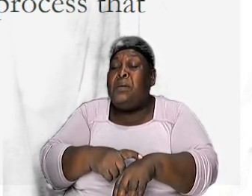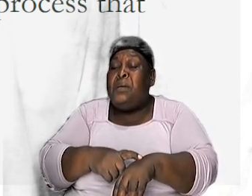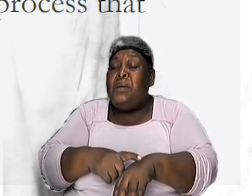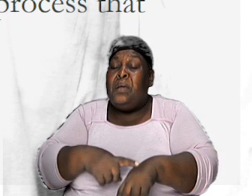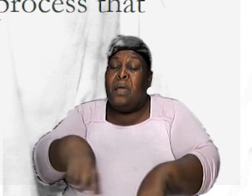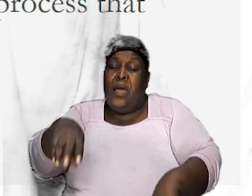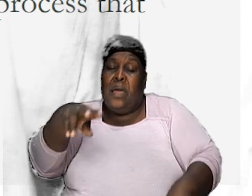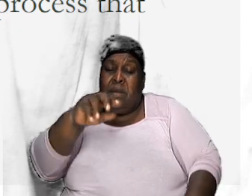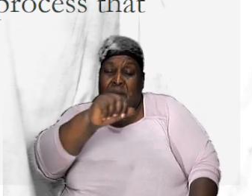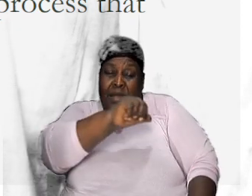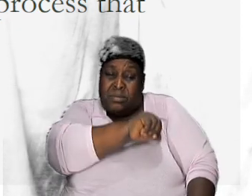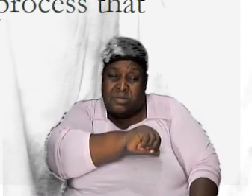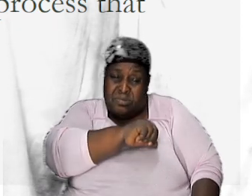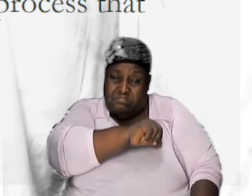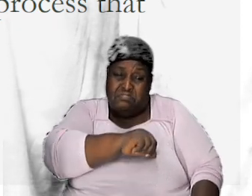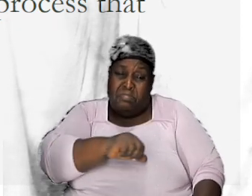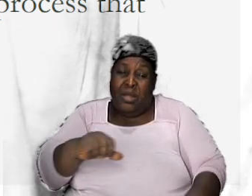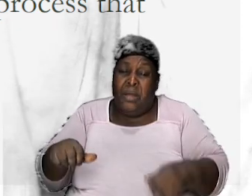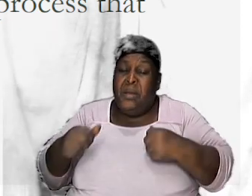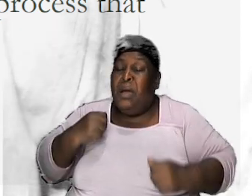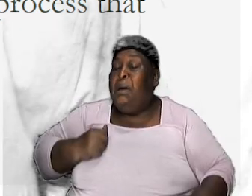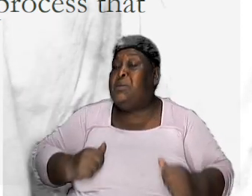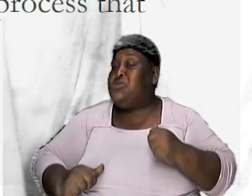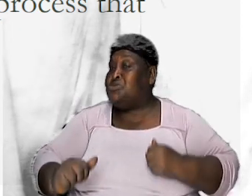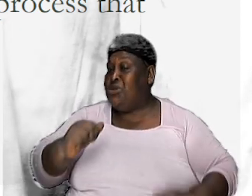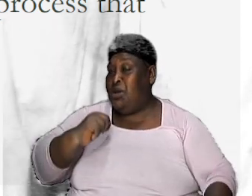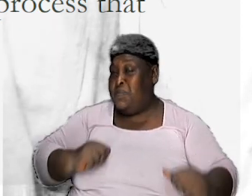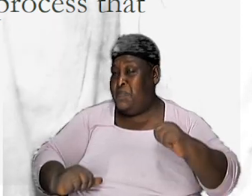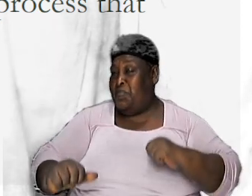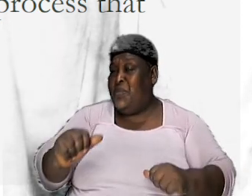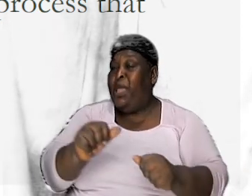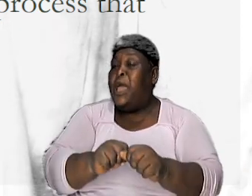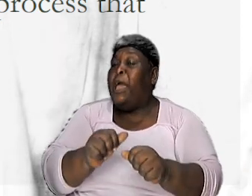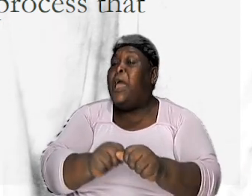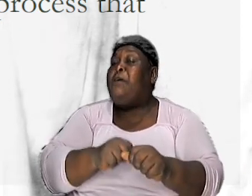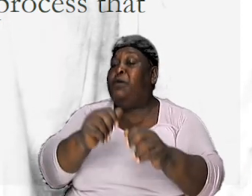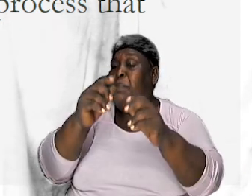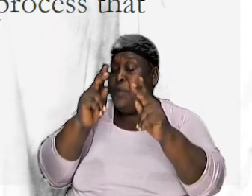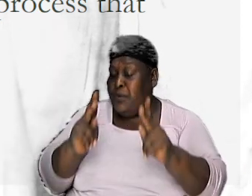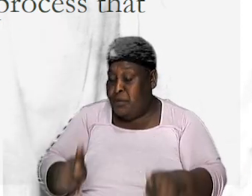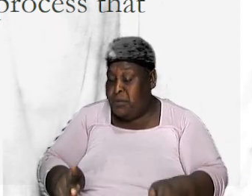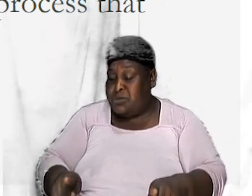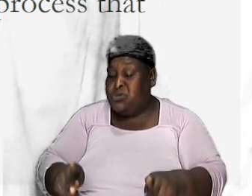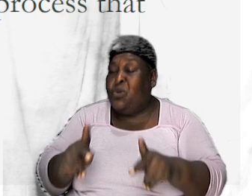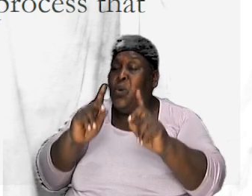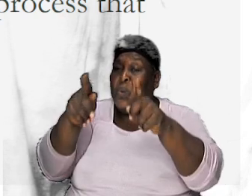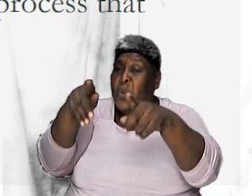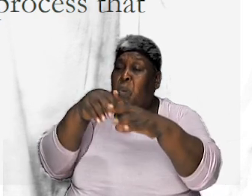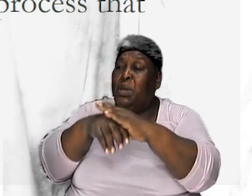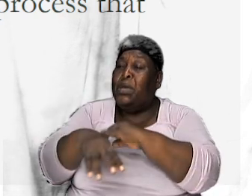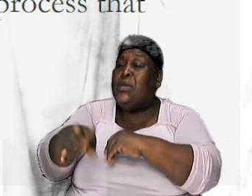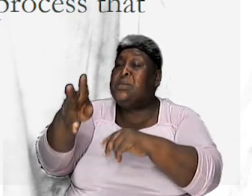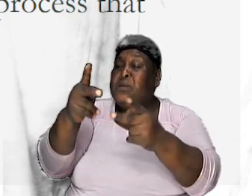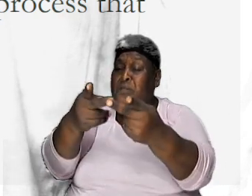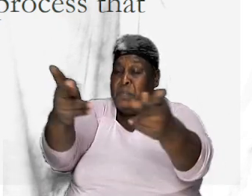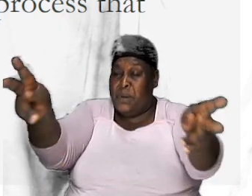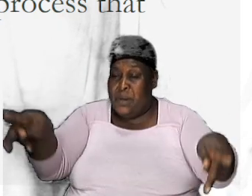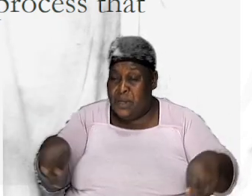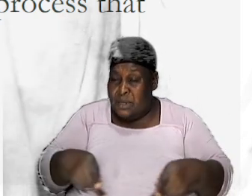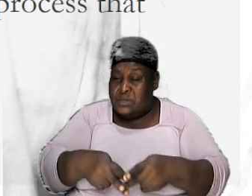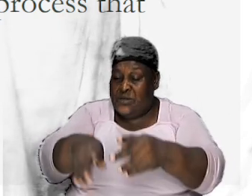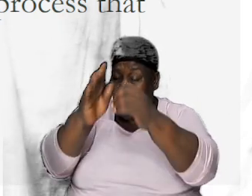words, every person, praise God, as it were, if you're going to really get into the place of